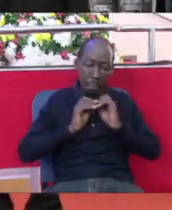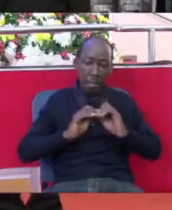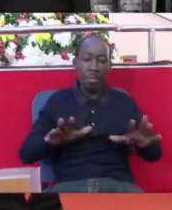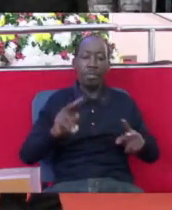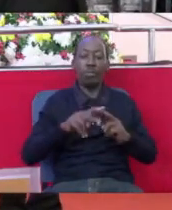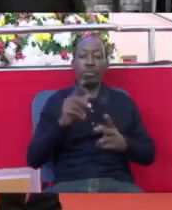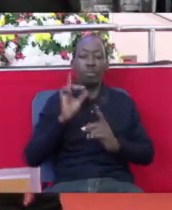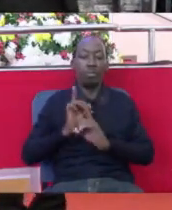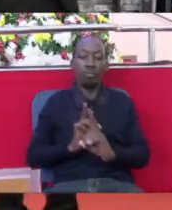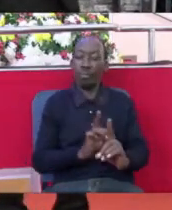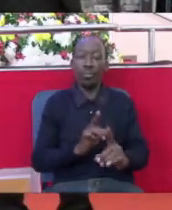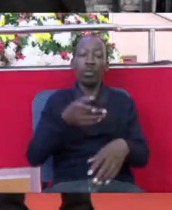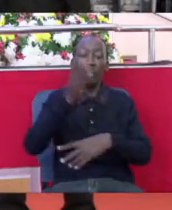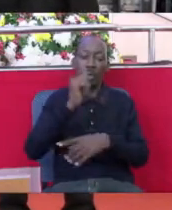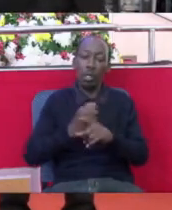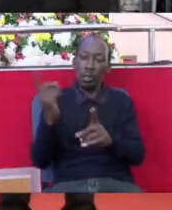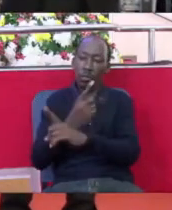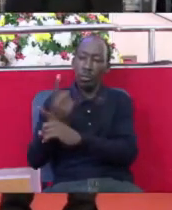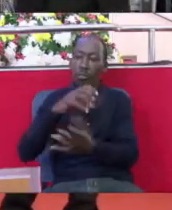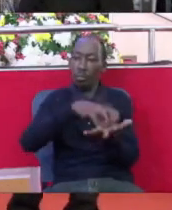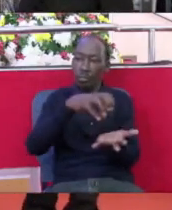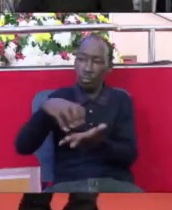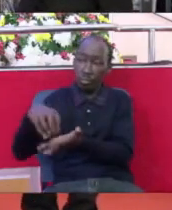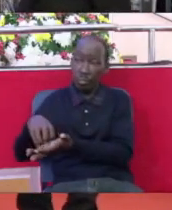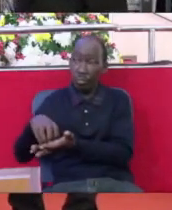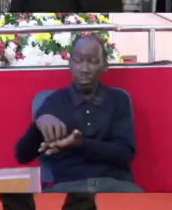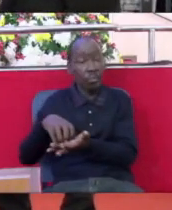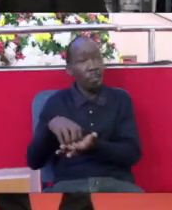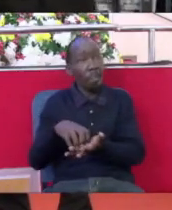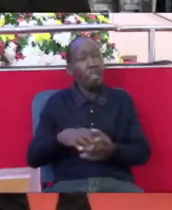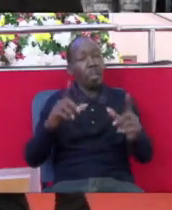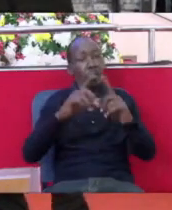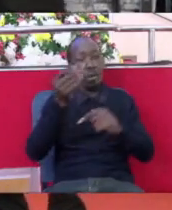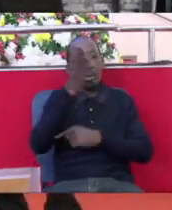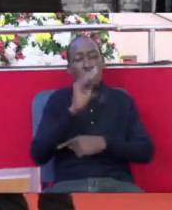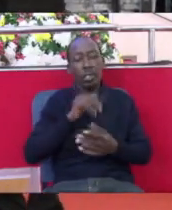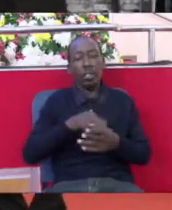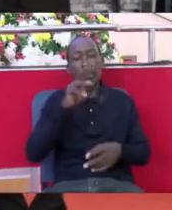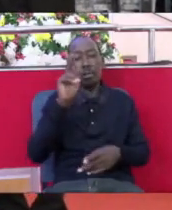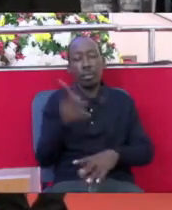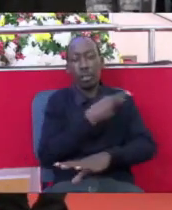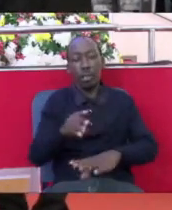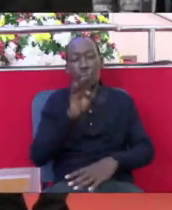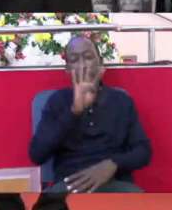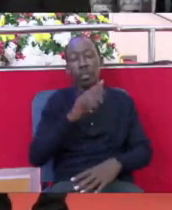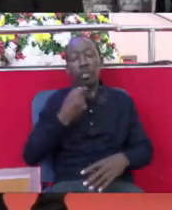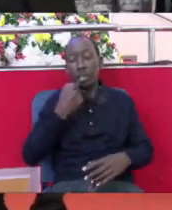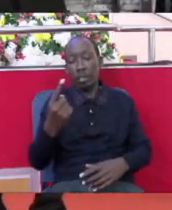amani. So God, even in our diverse situations, katika hali zetu za tofauti tofauti, the word of God in Psalms 29 verse 11